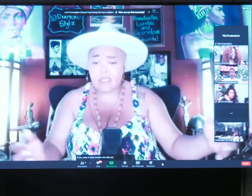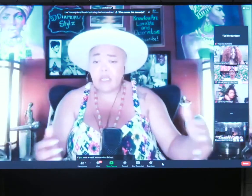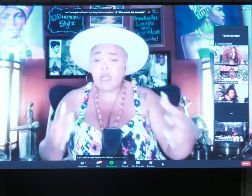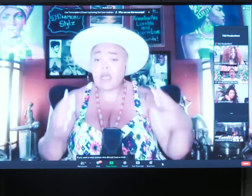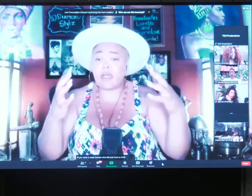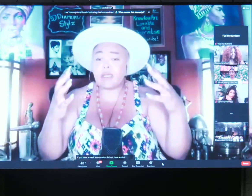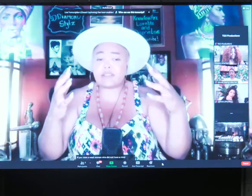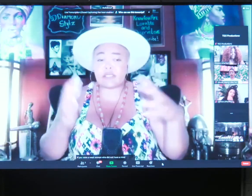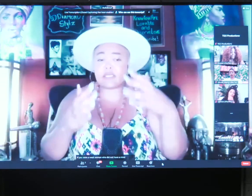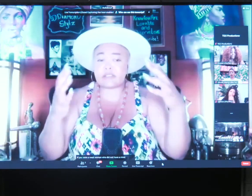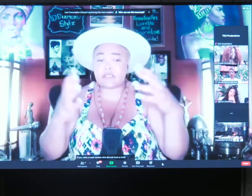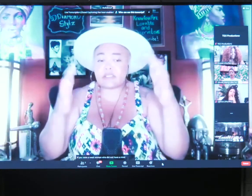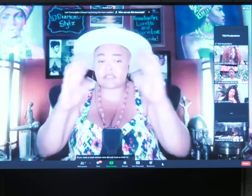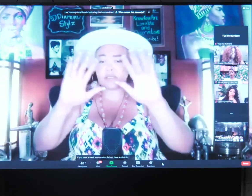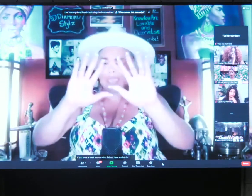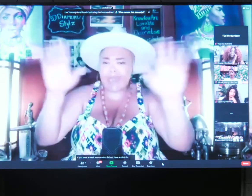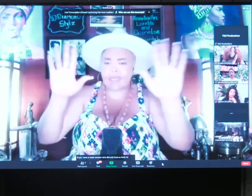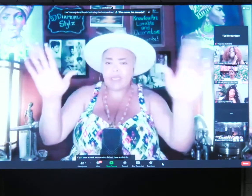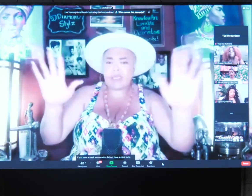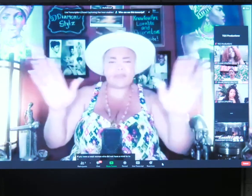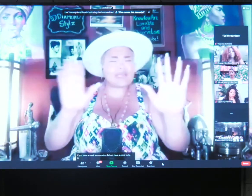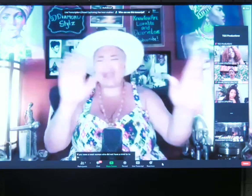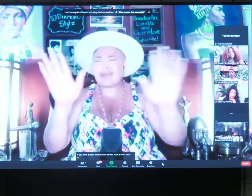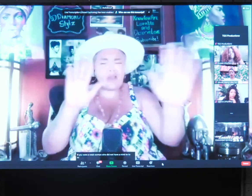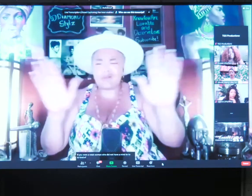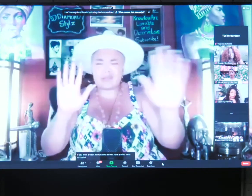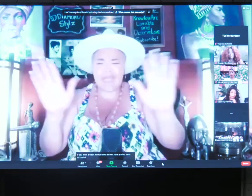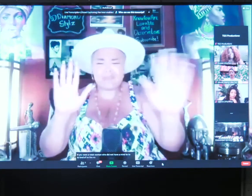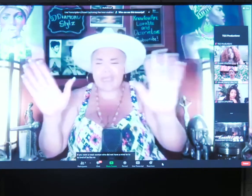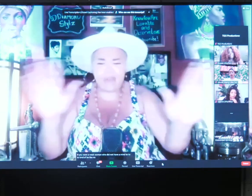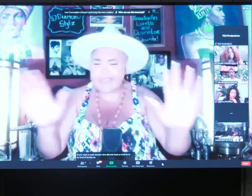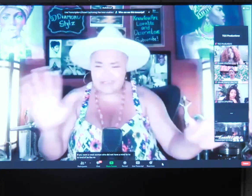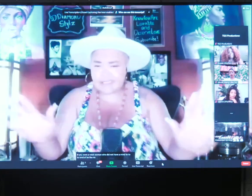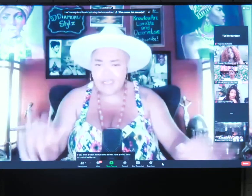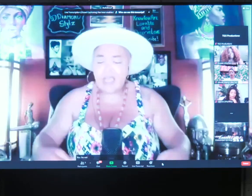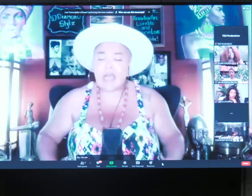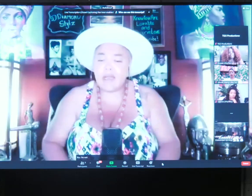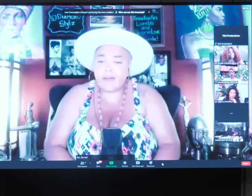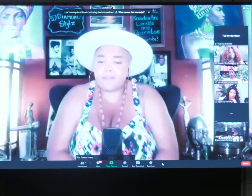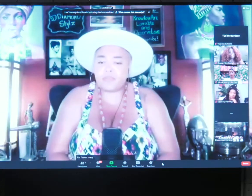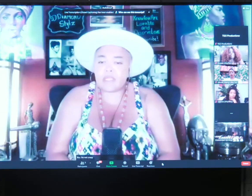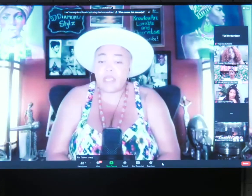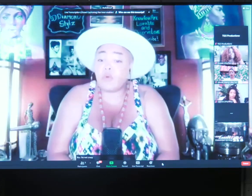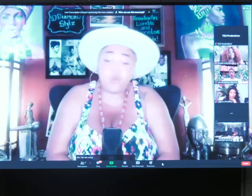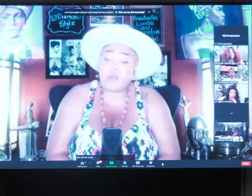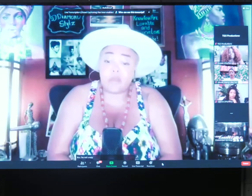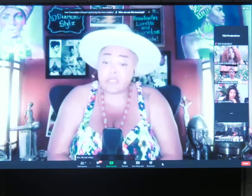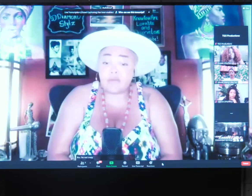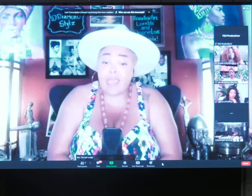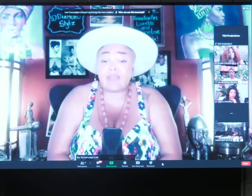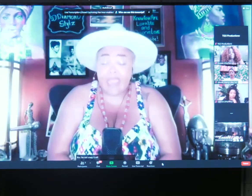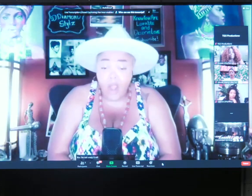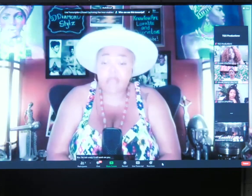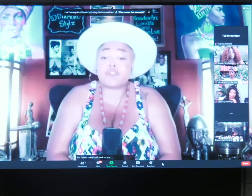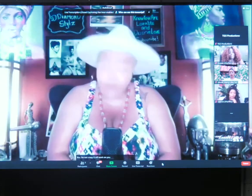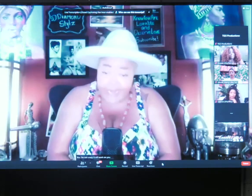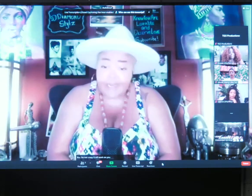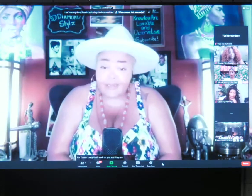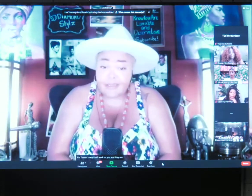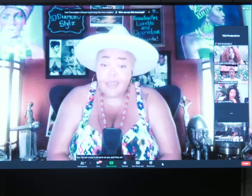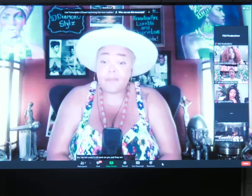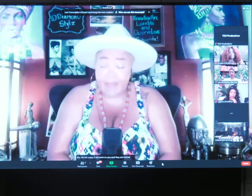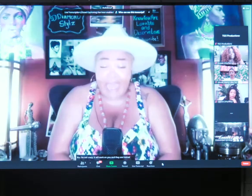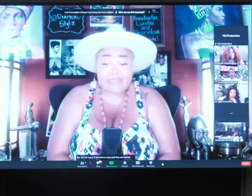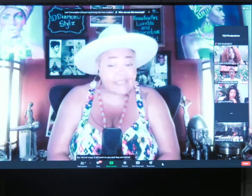mind to kind of be like, no, I'm not crazy, it will work on you. And they are